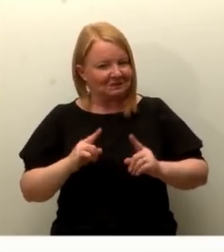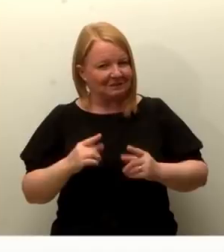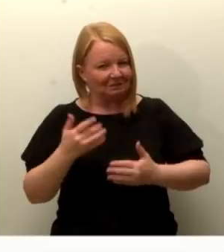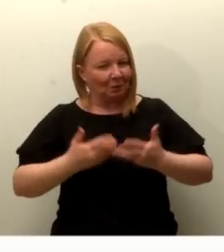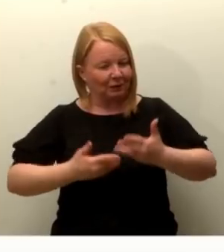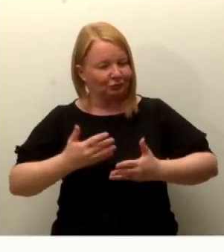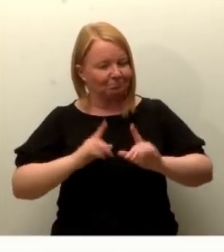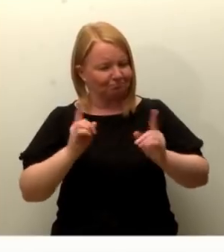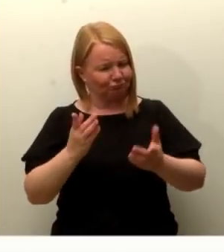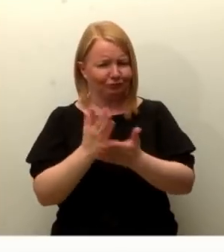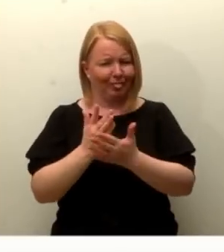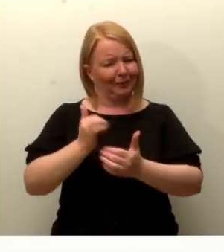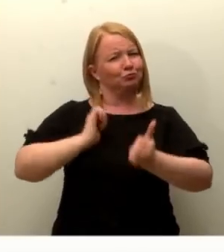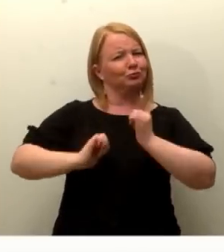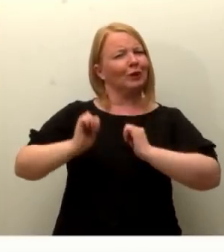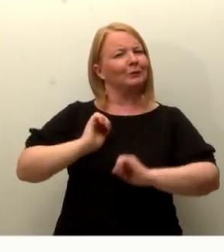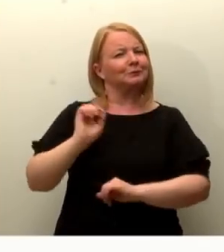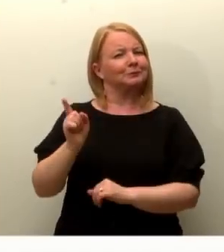so proud of him.